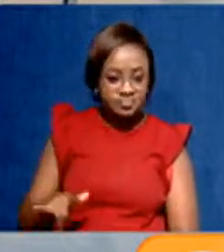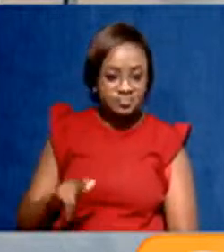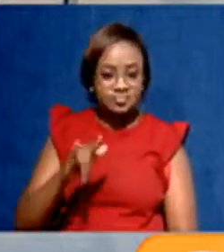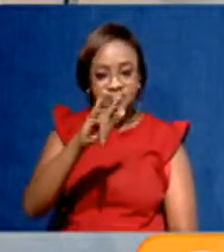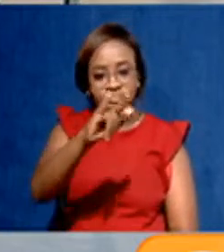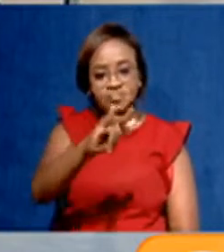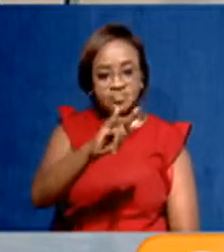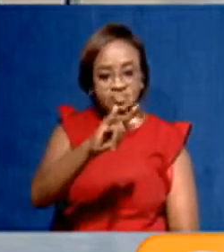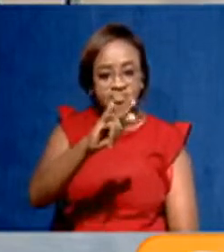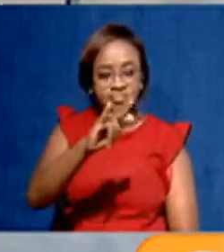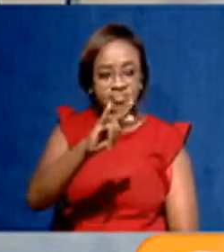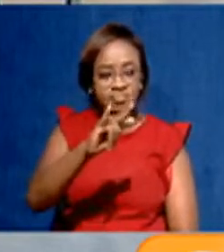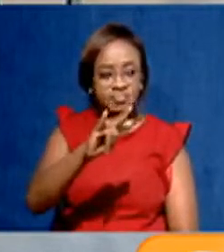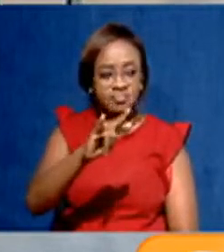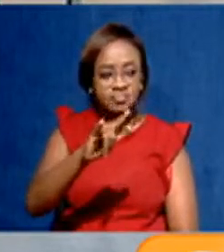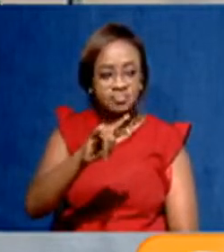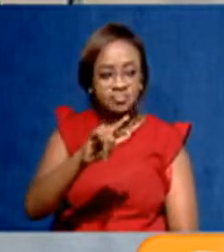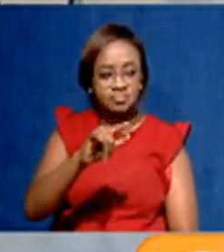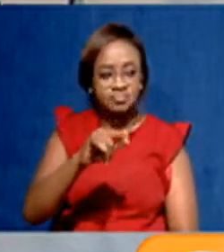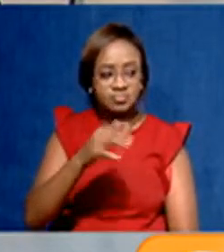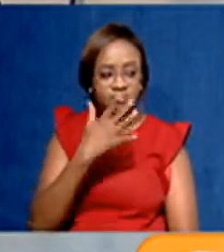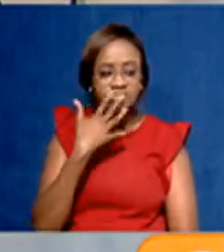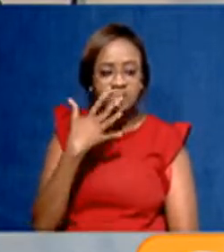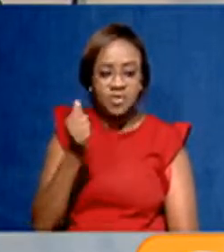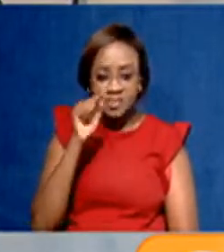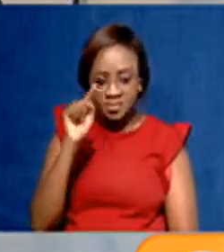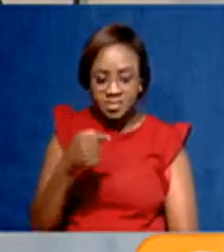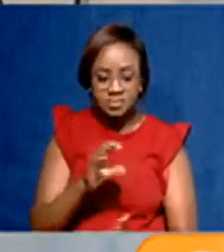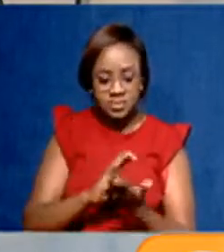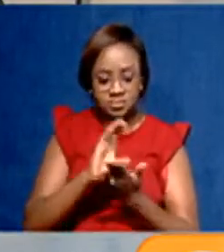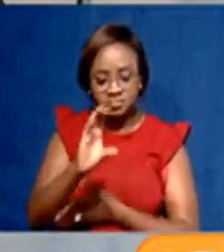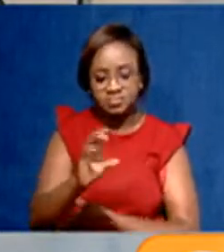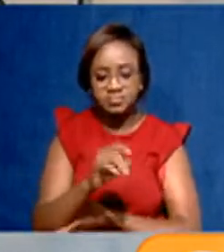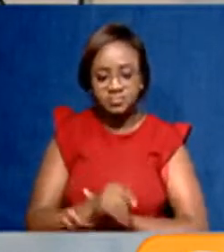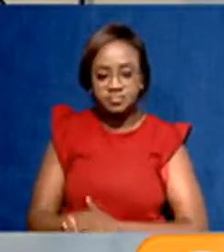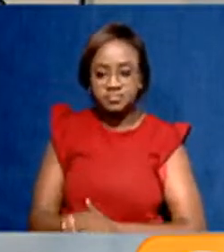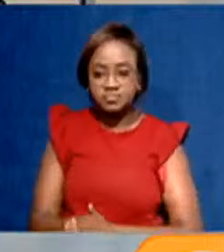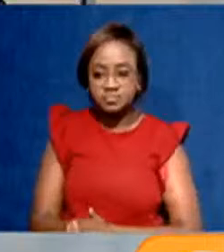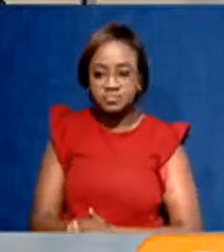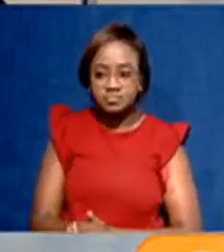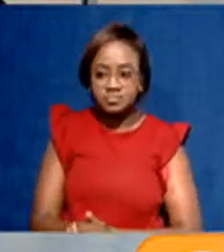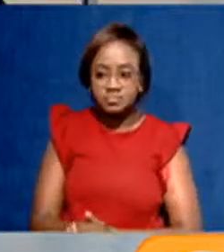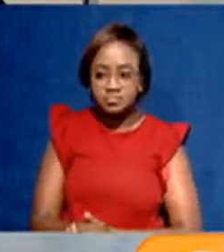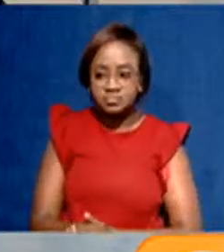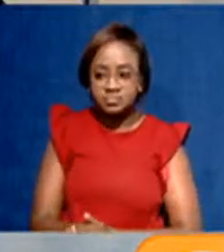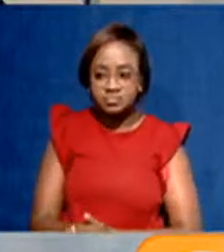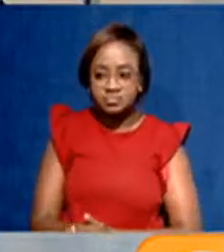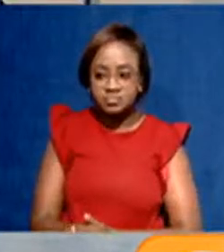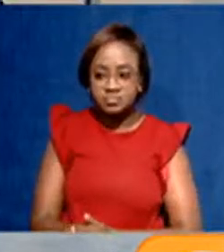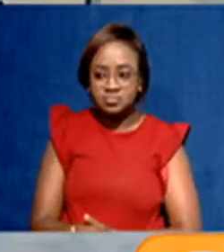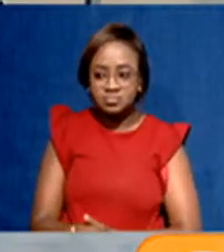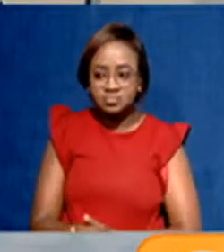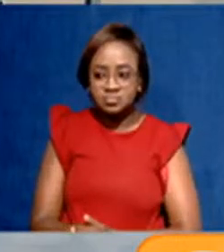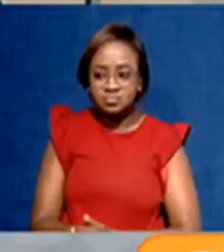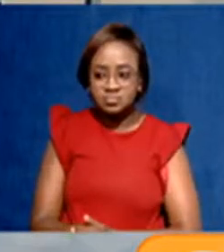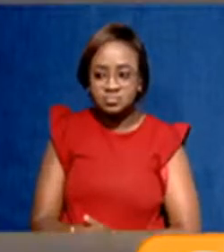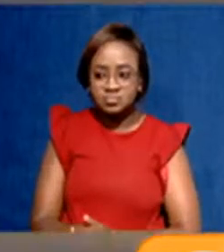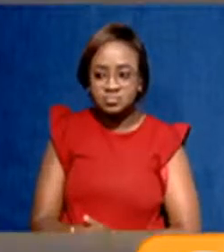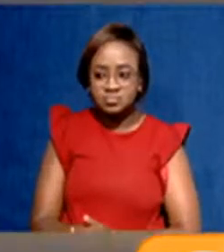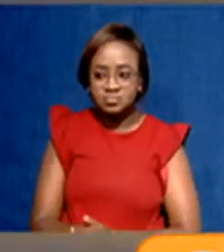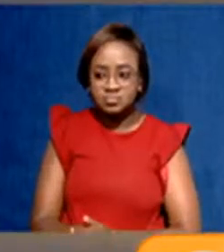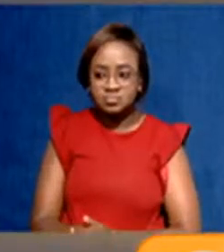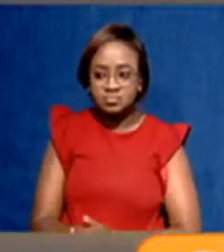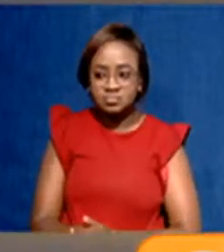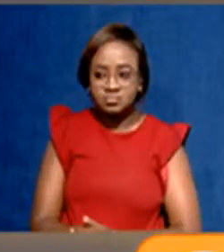foreign treatment, you are entitled to 500,000 Kenya shilling. Yeah, you are entitled to 500 Kenya shillings, 500,000